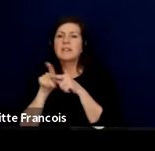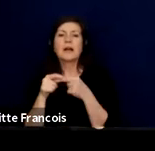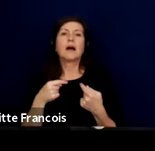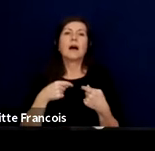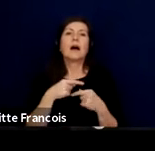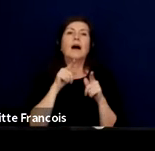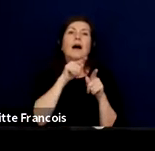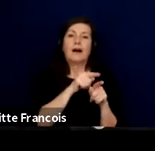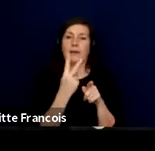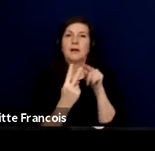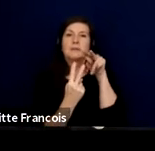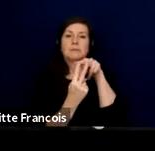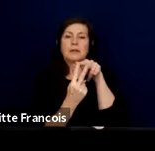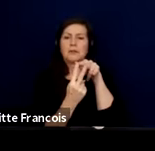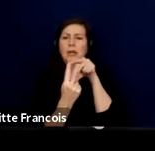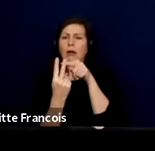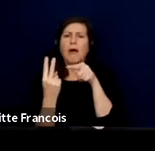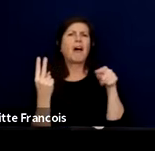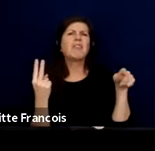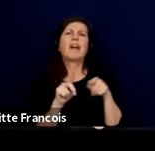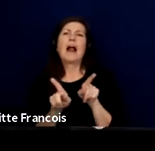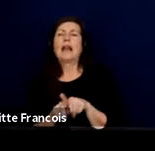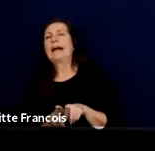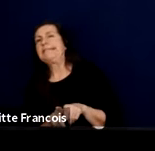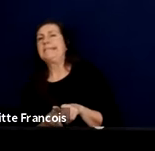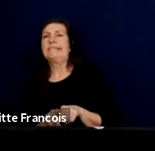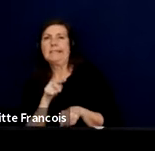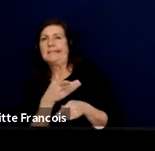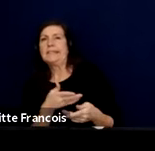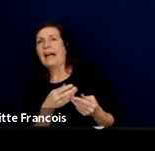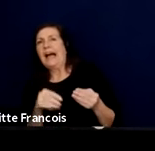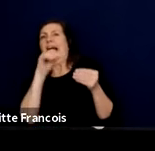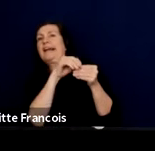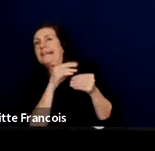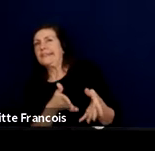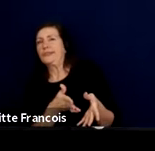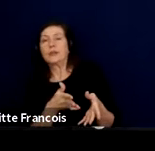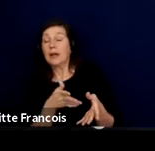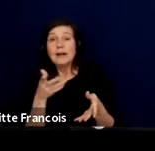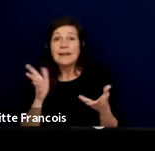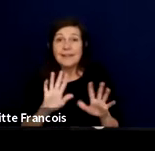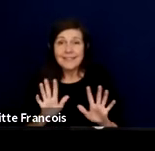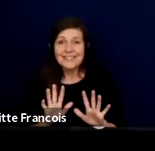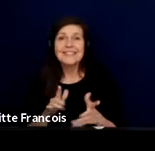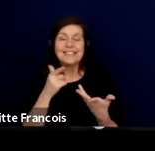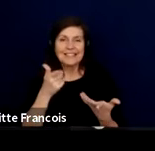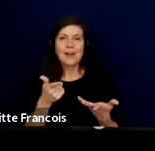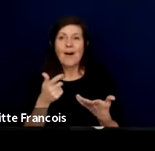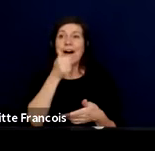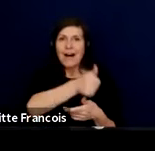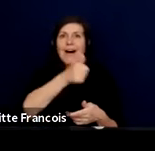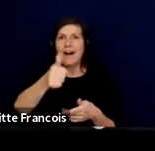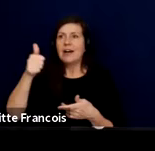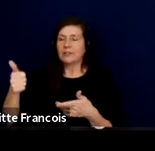And then the discussion, when it comes later in discussing what is going on and what is missing, everyone already have this sense of